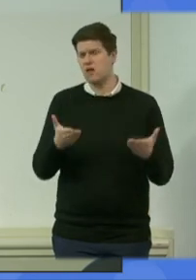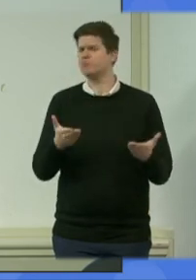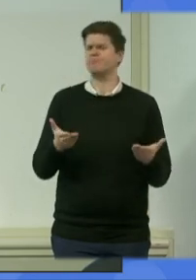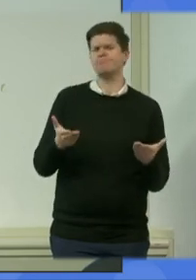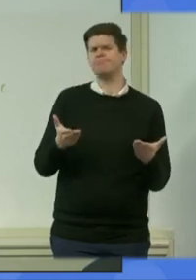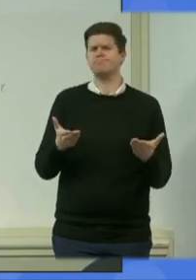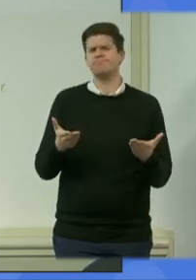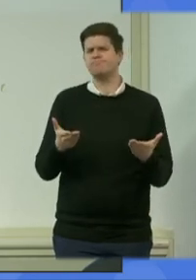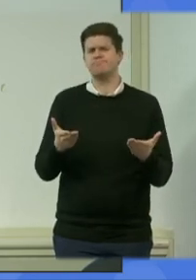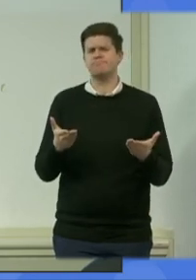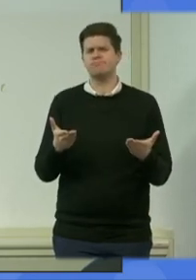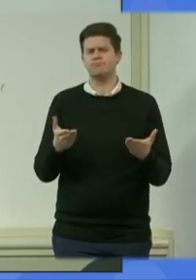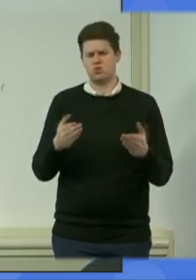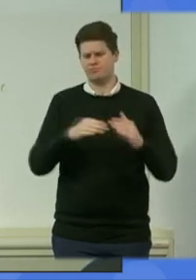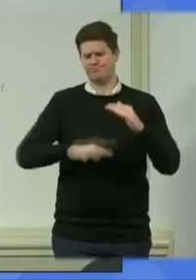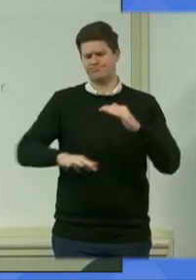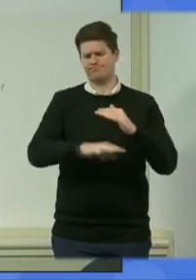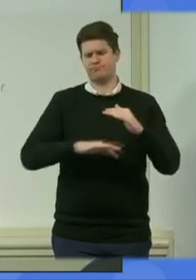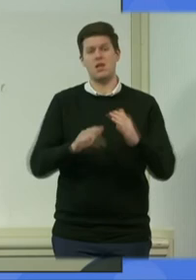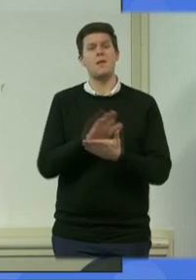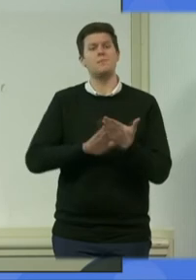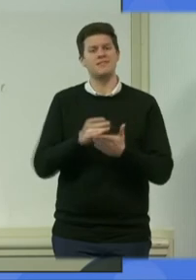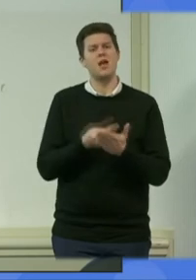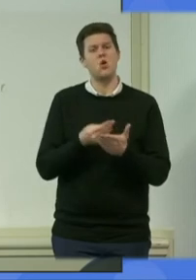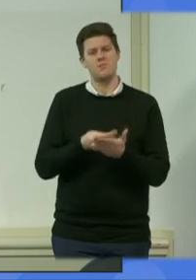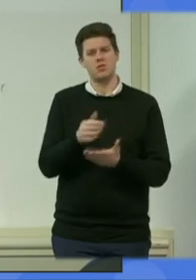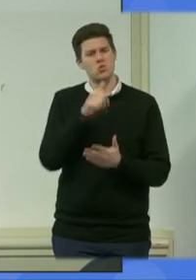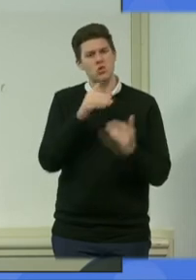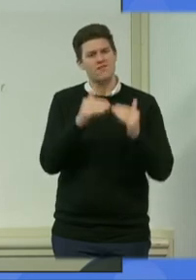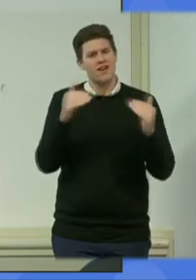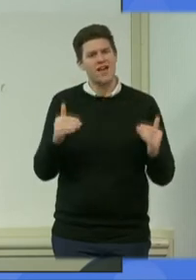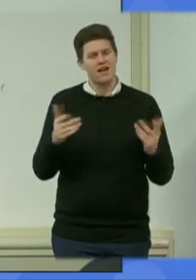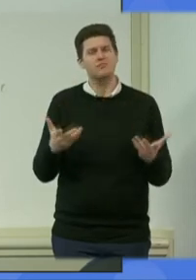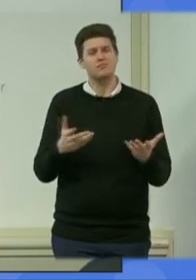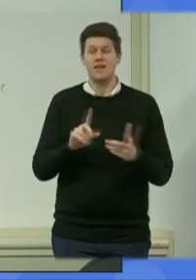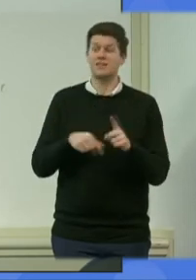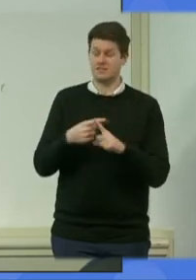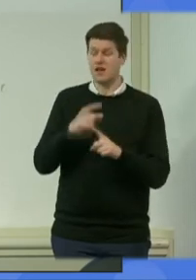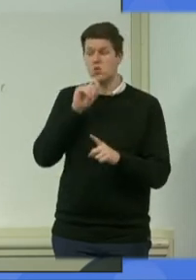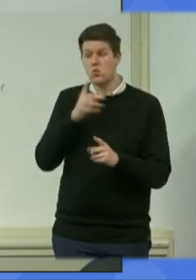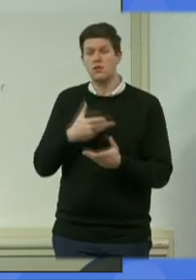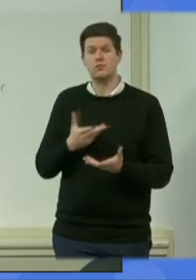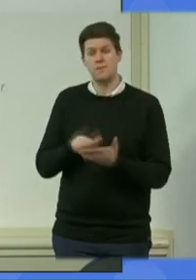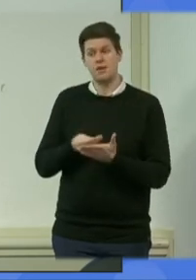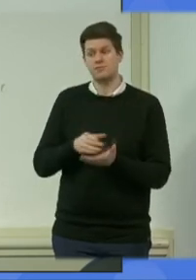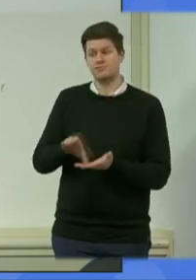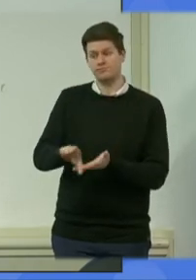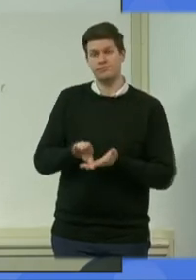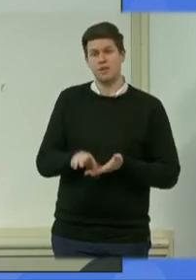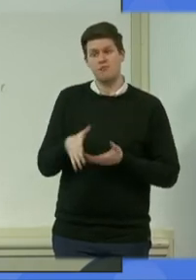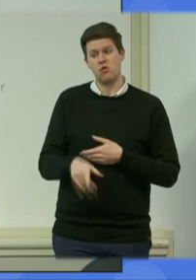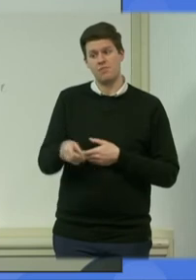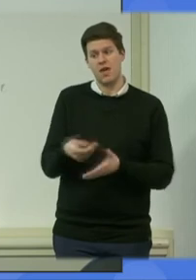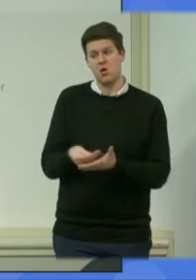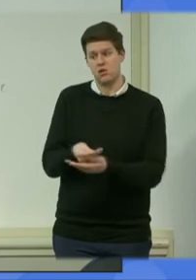is a very unfair economy. So tax can take money from that economy, but really the fundamental question is how do you get that